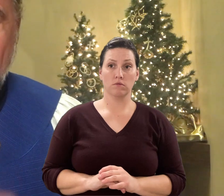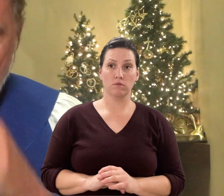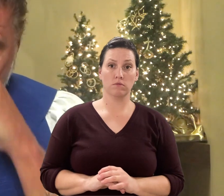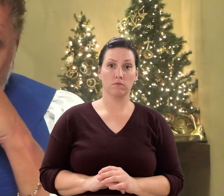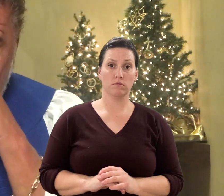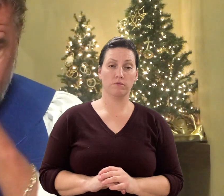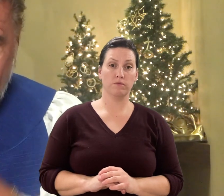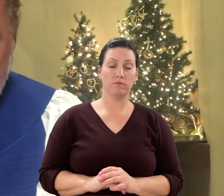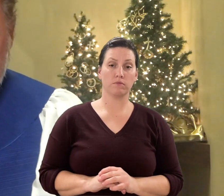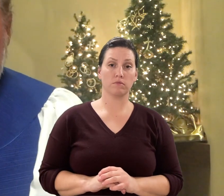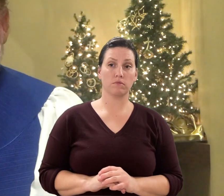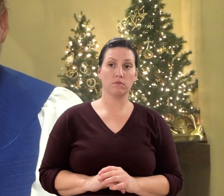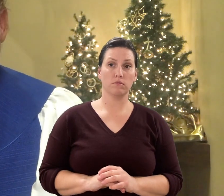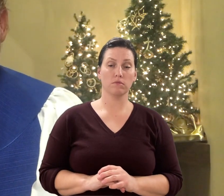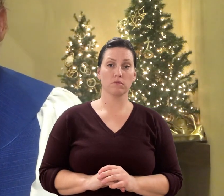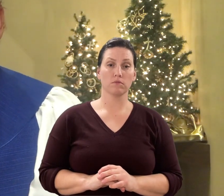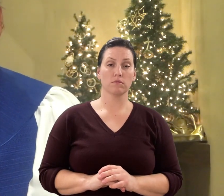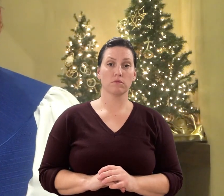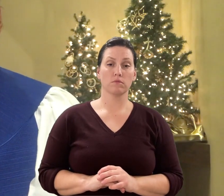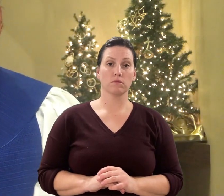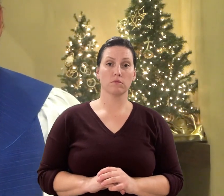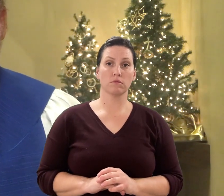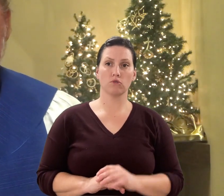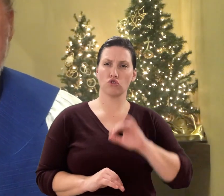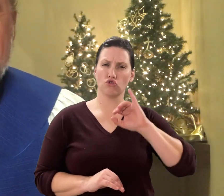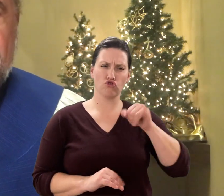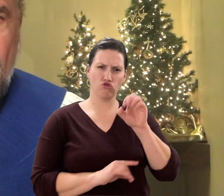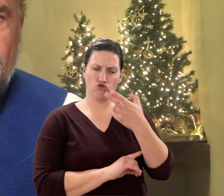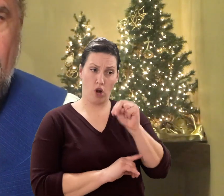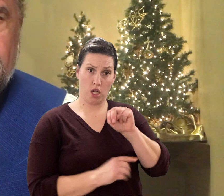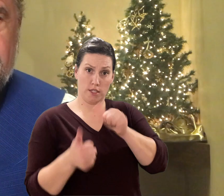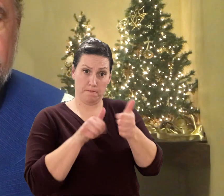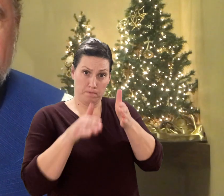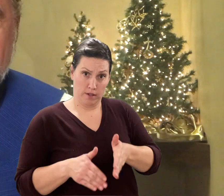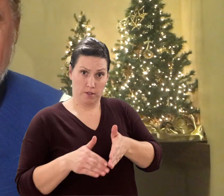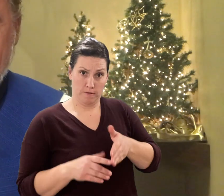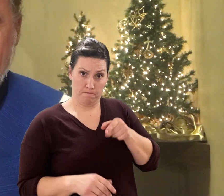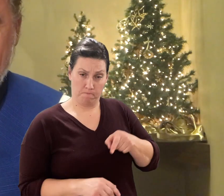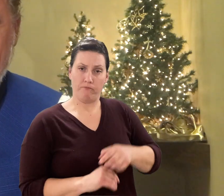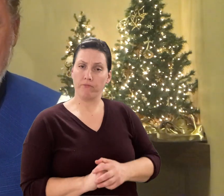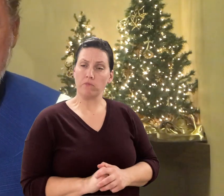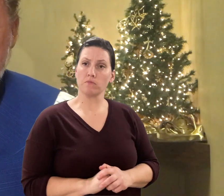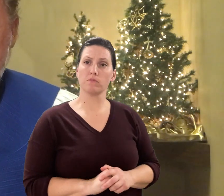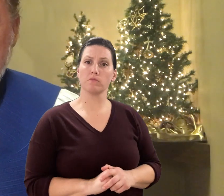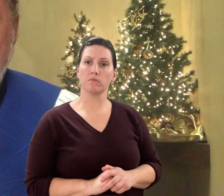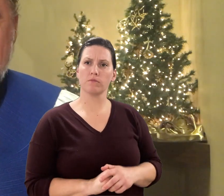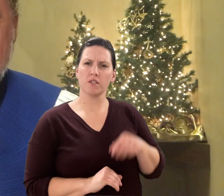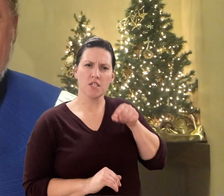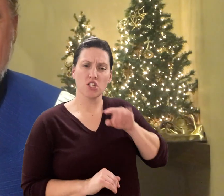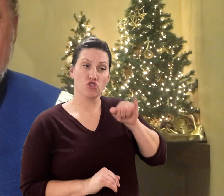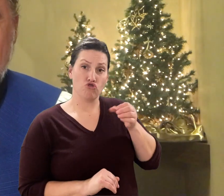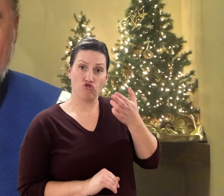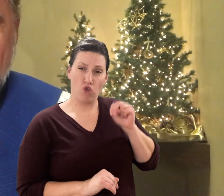God. The first witness is John the Baptist. In